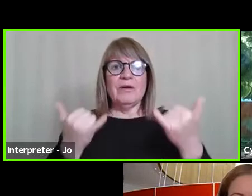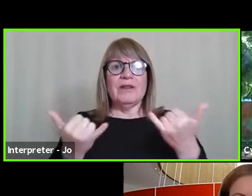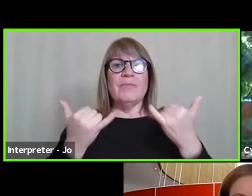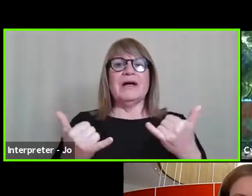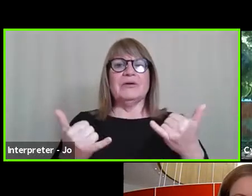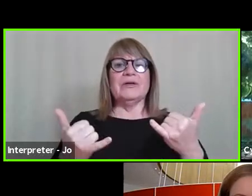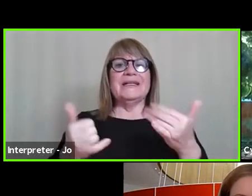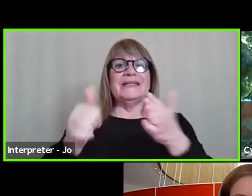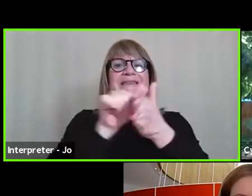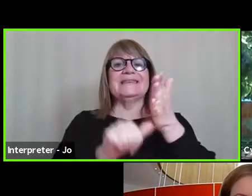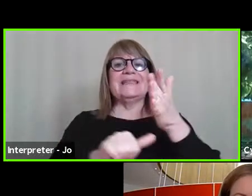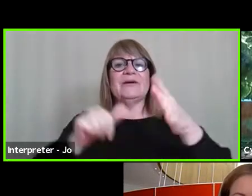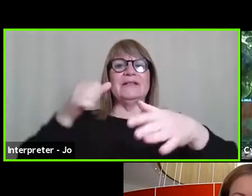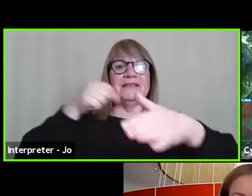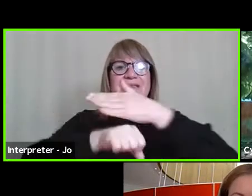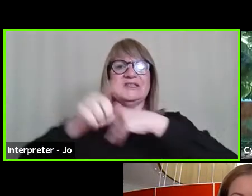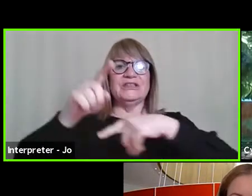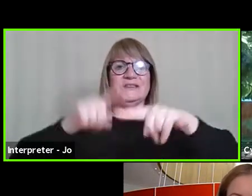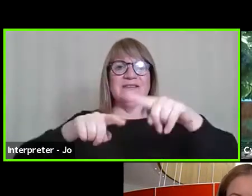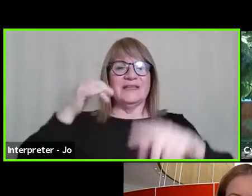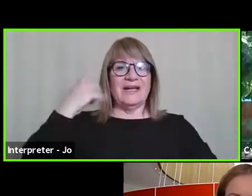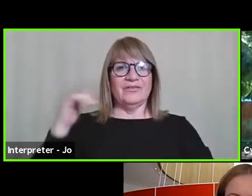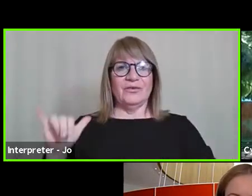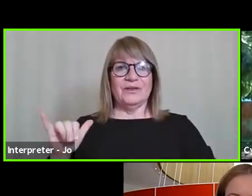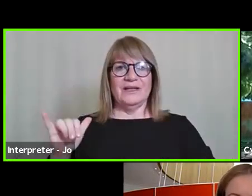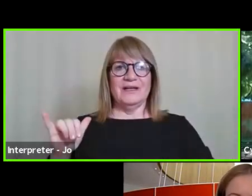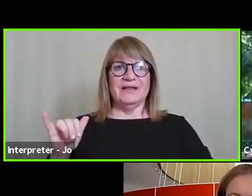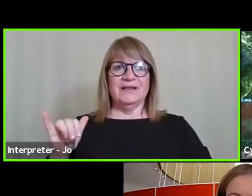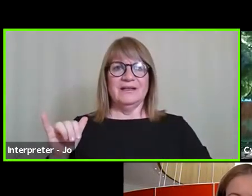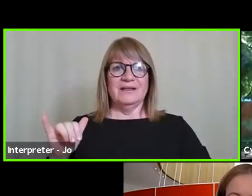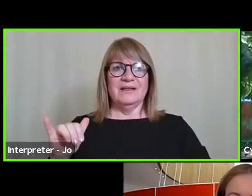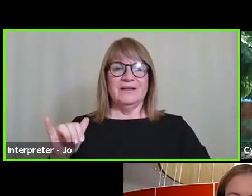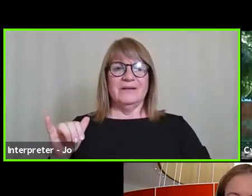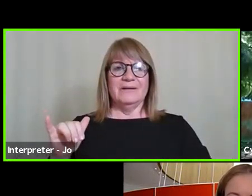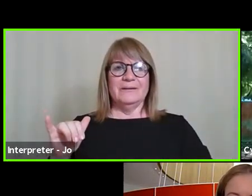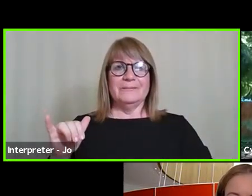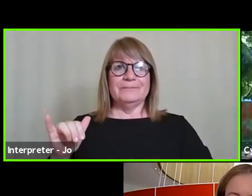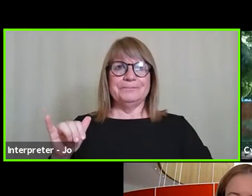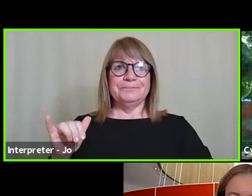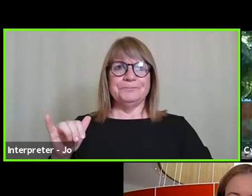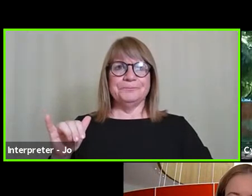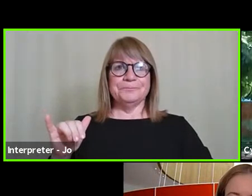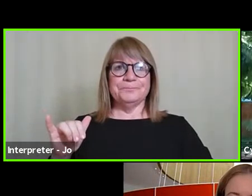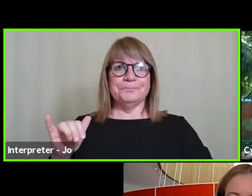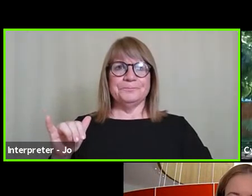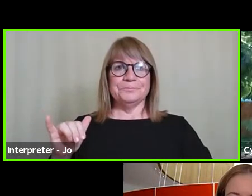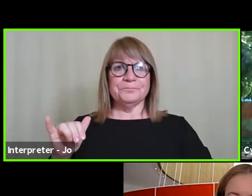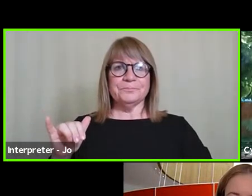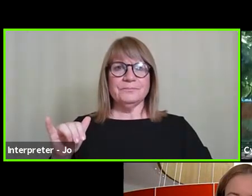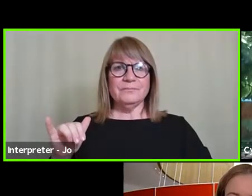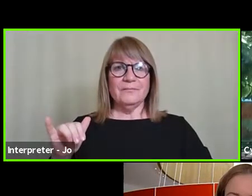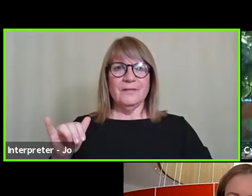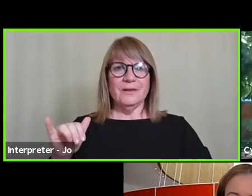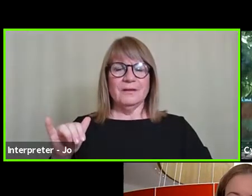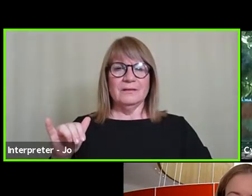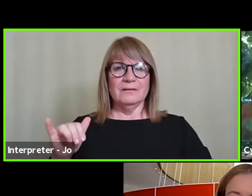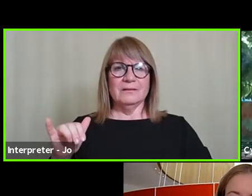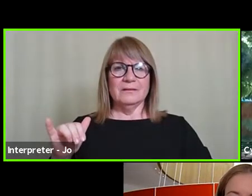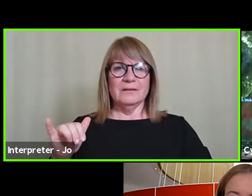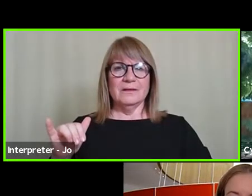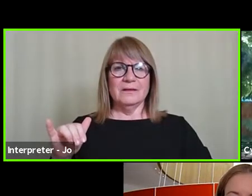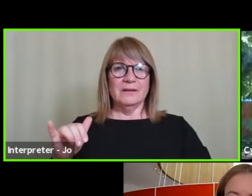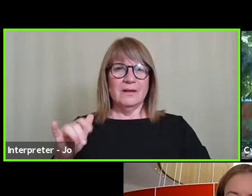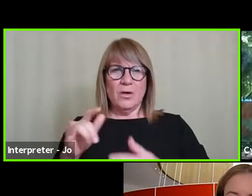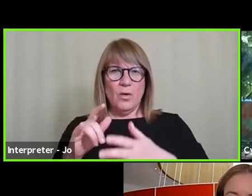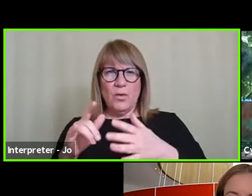um how how we tried to shape what sorry what influenced the shaping of